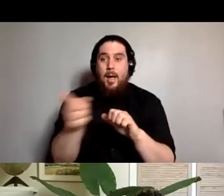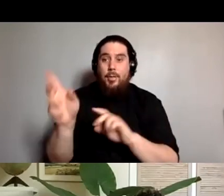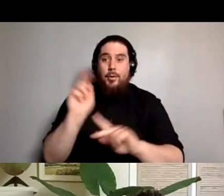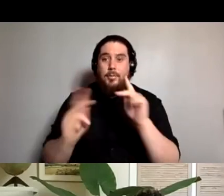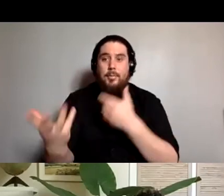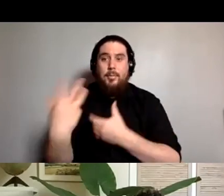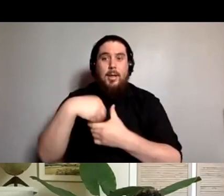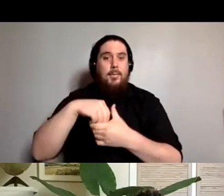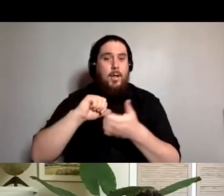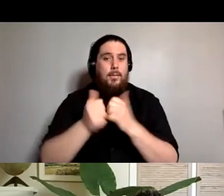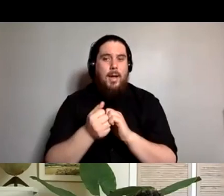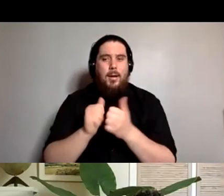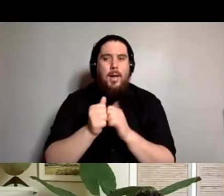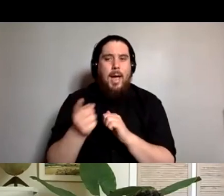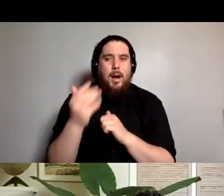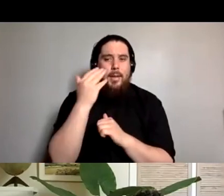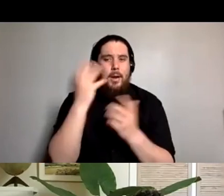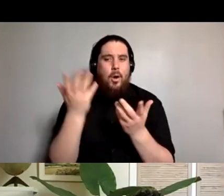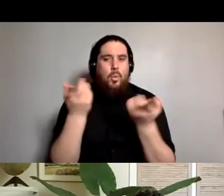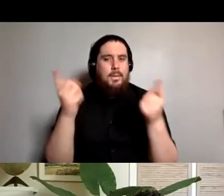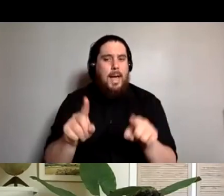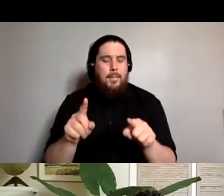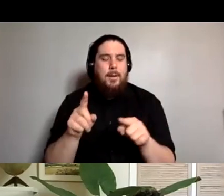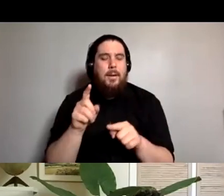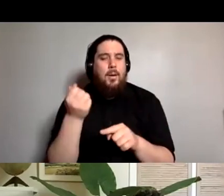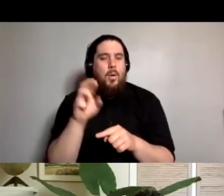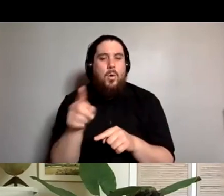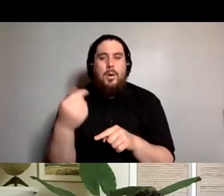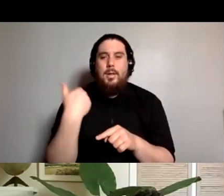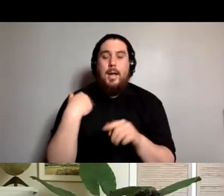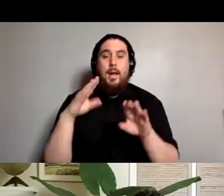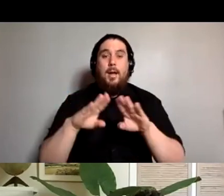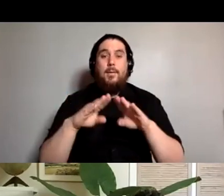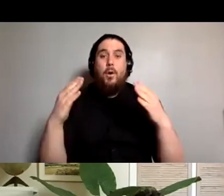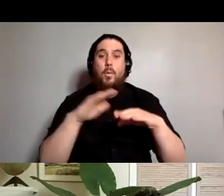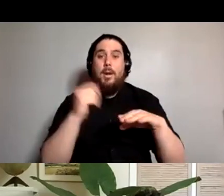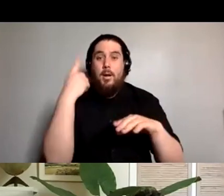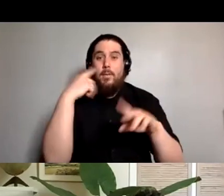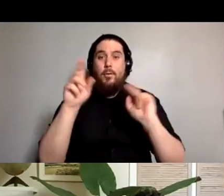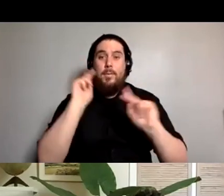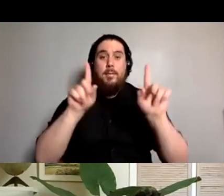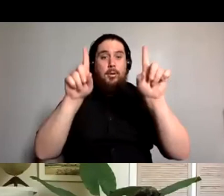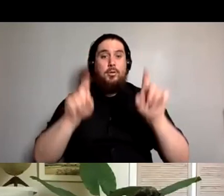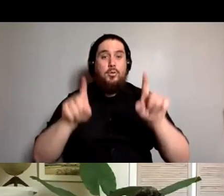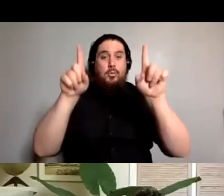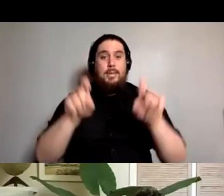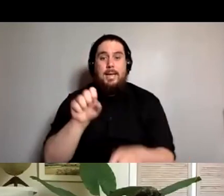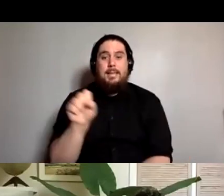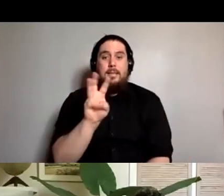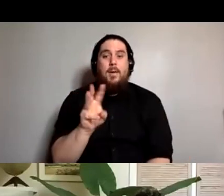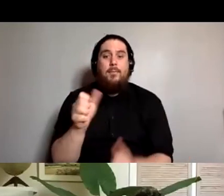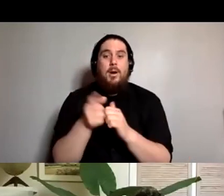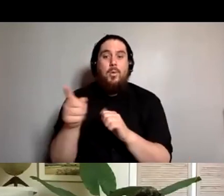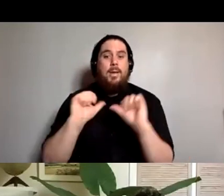How do they know what's going on? Or is there open calls, for example, for people to kind of test the software within agencies or